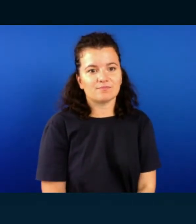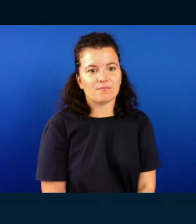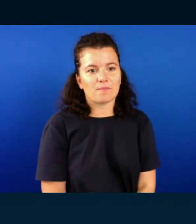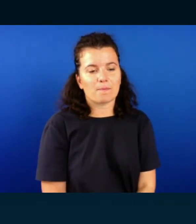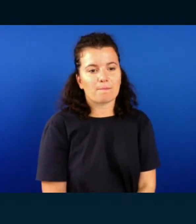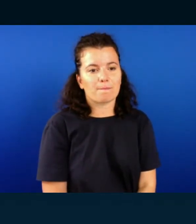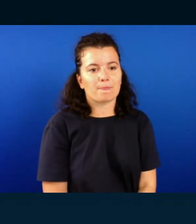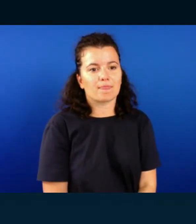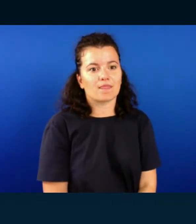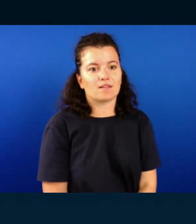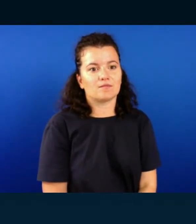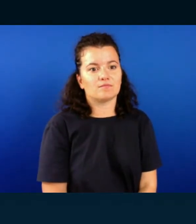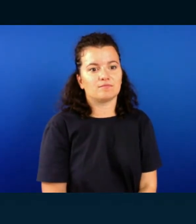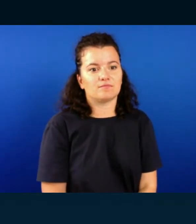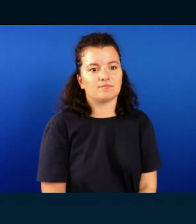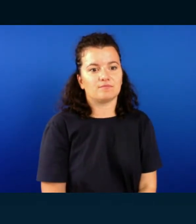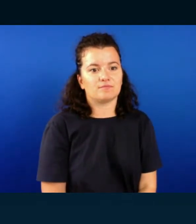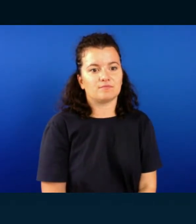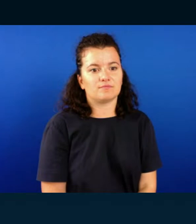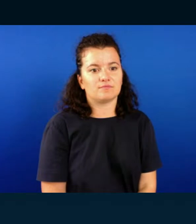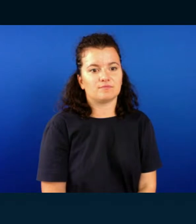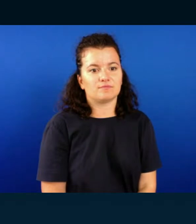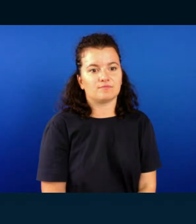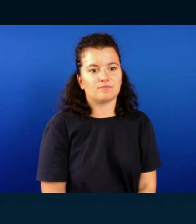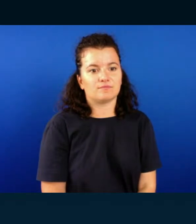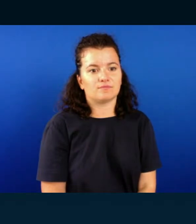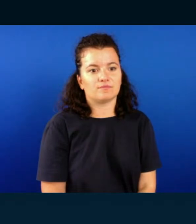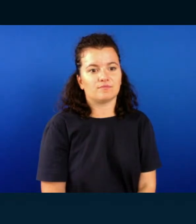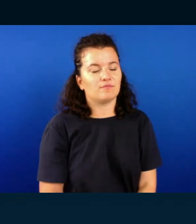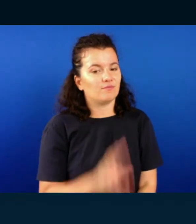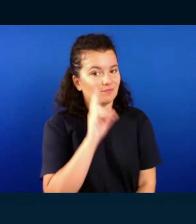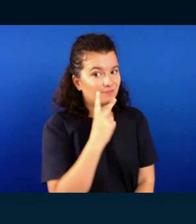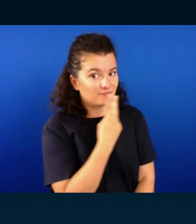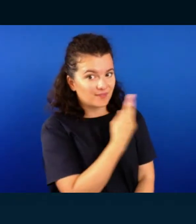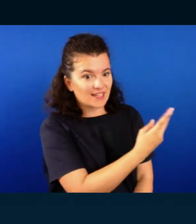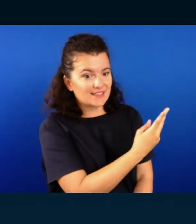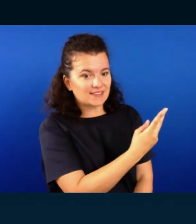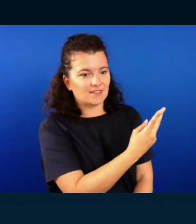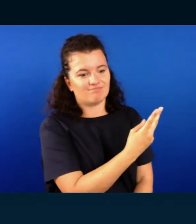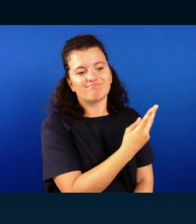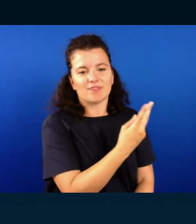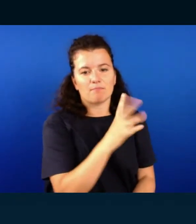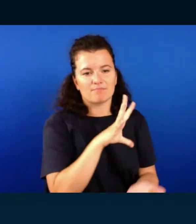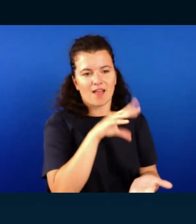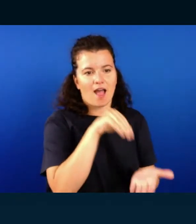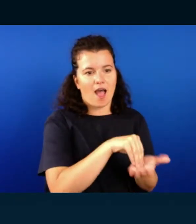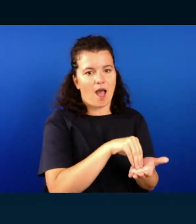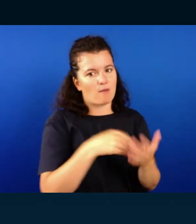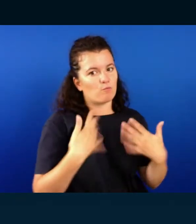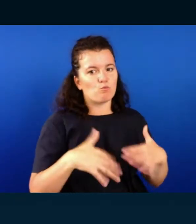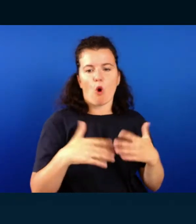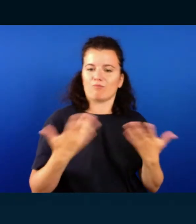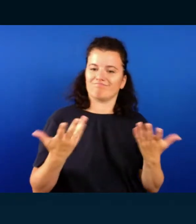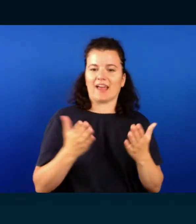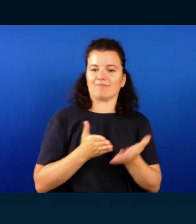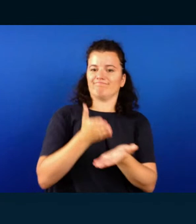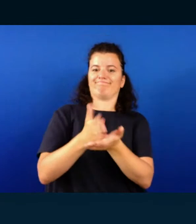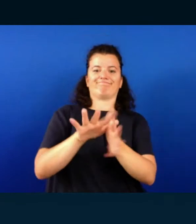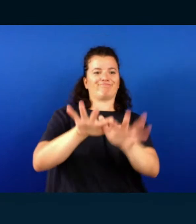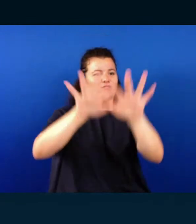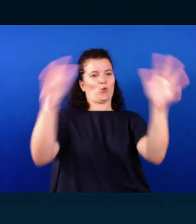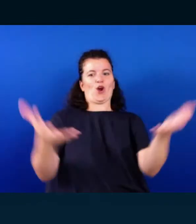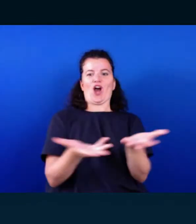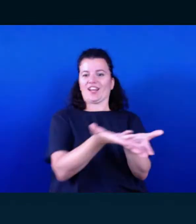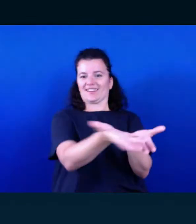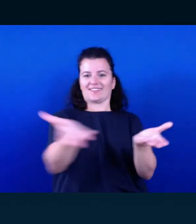So here we see this is this more, complex application, more real world, and we just saw that